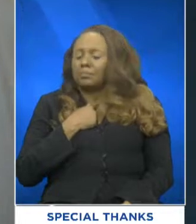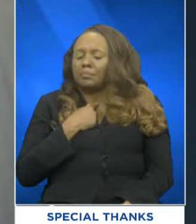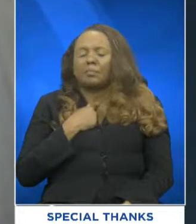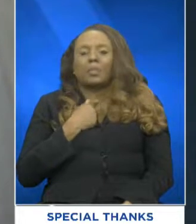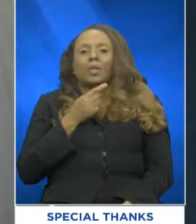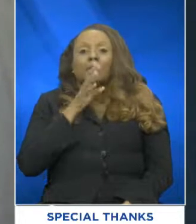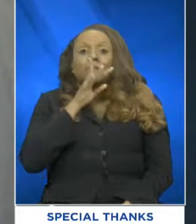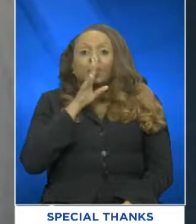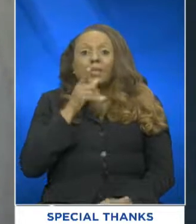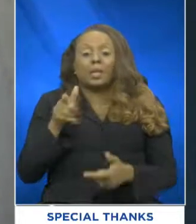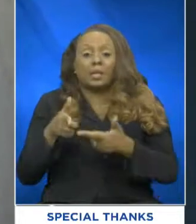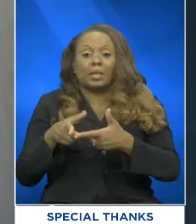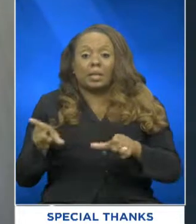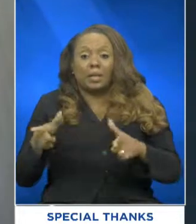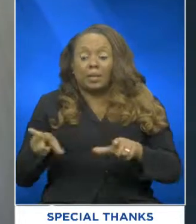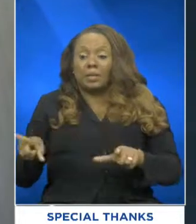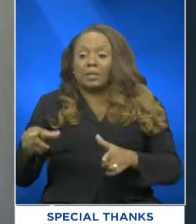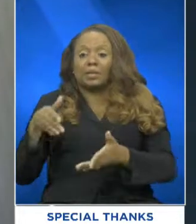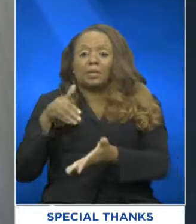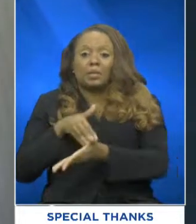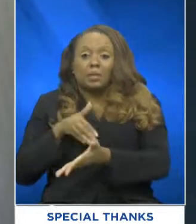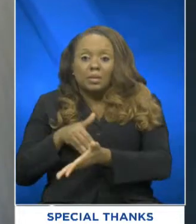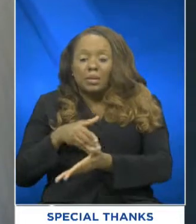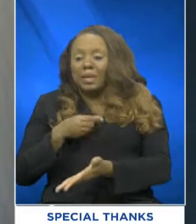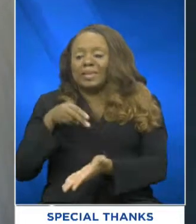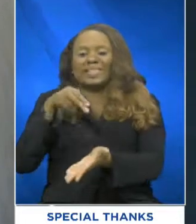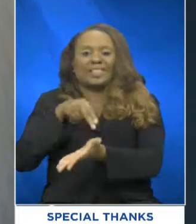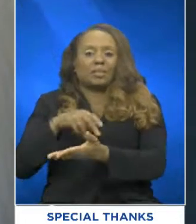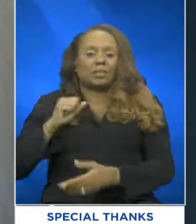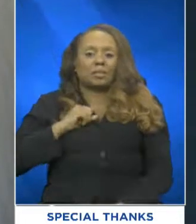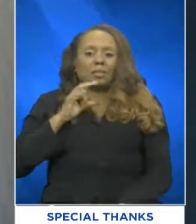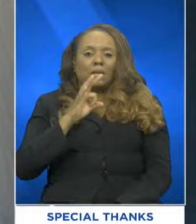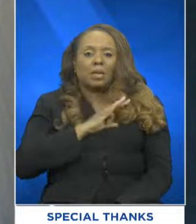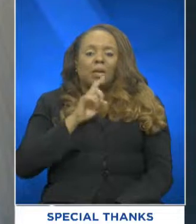pathologists, as well as the nursing staff, are very important in